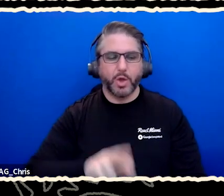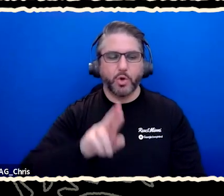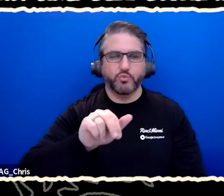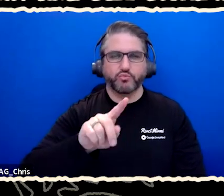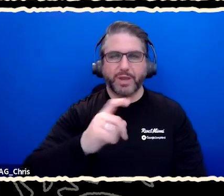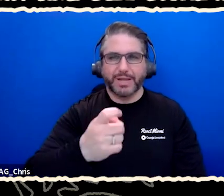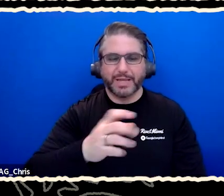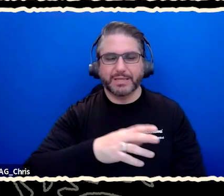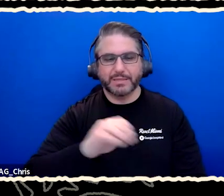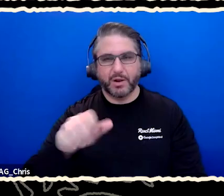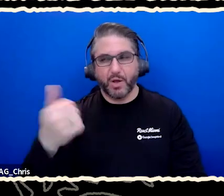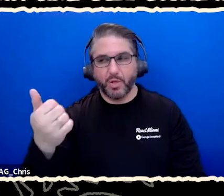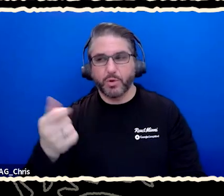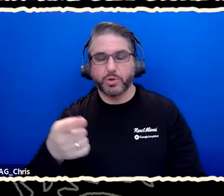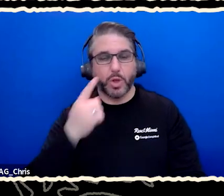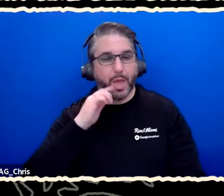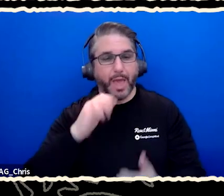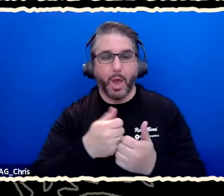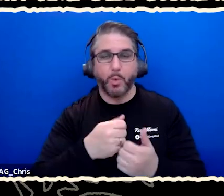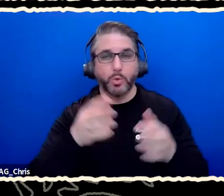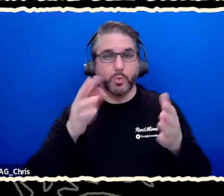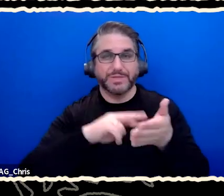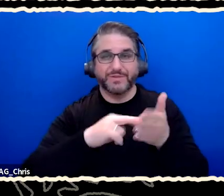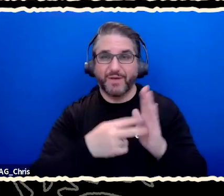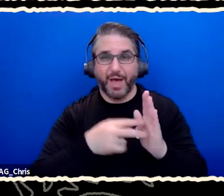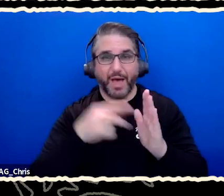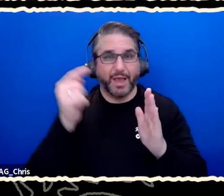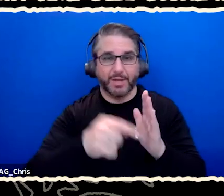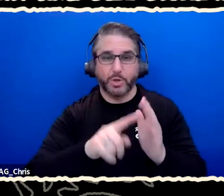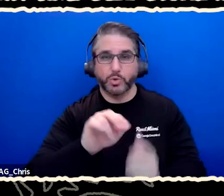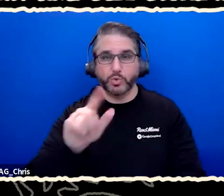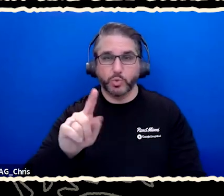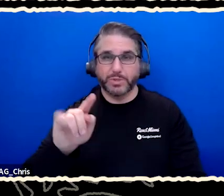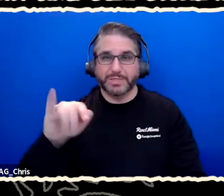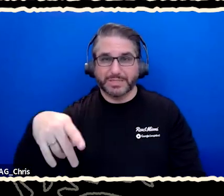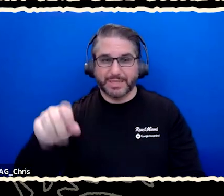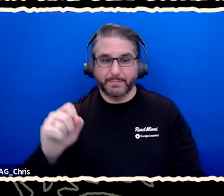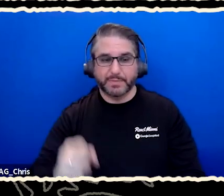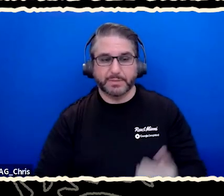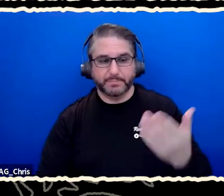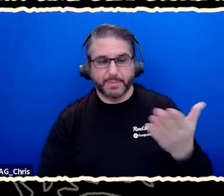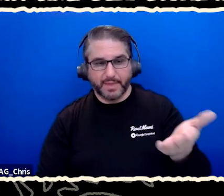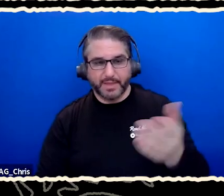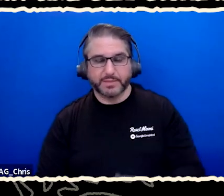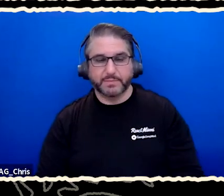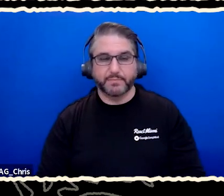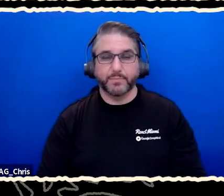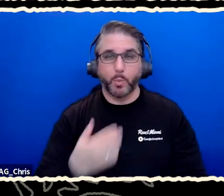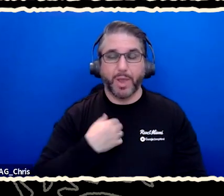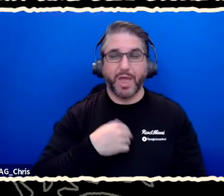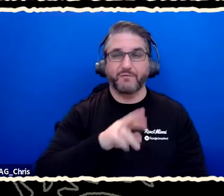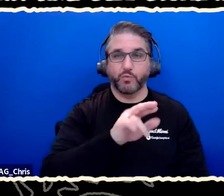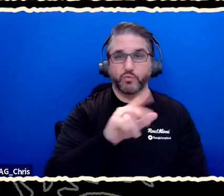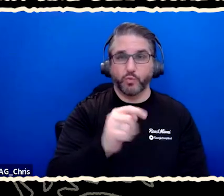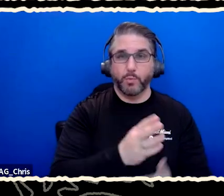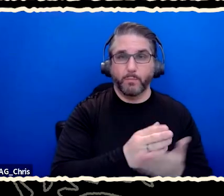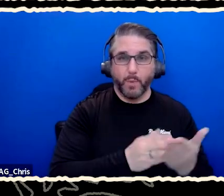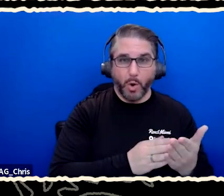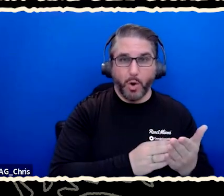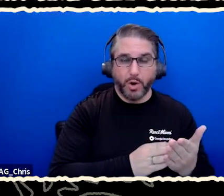define tooltips like this. There's a root part that wires